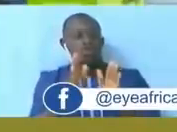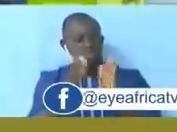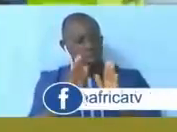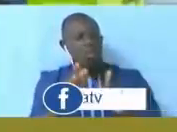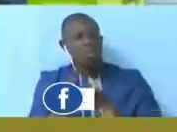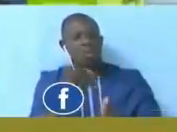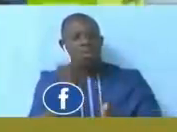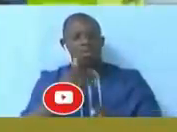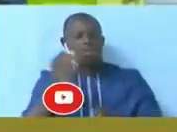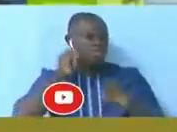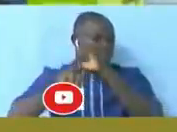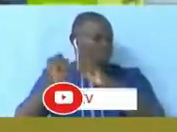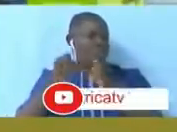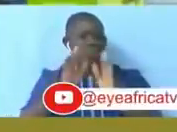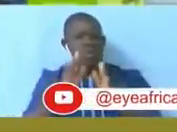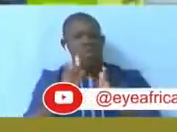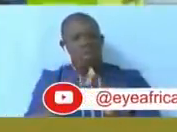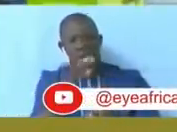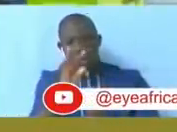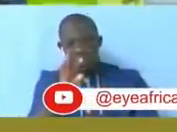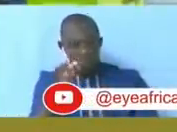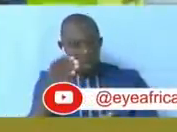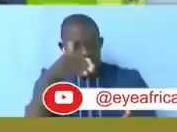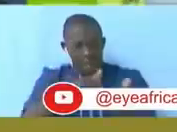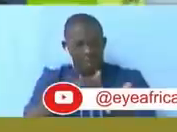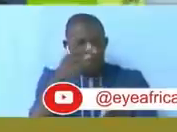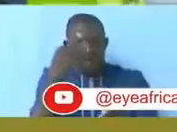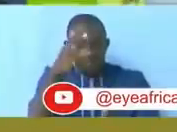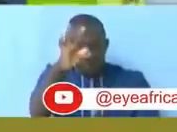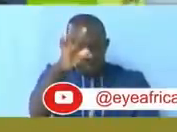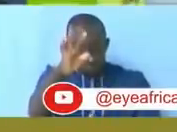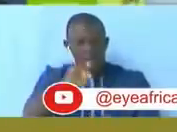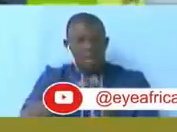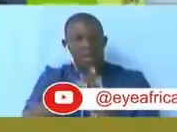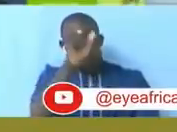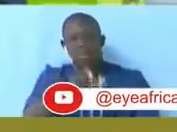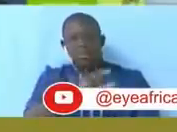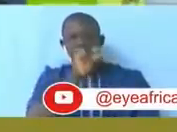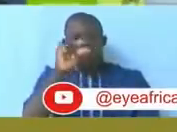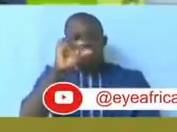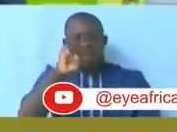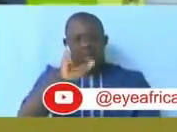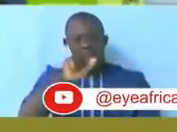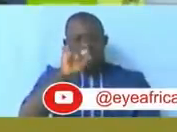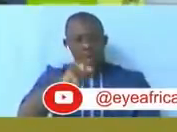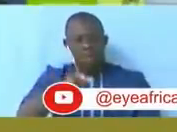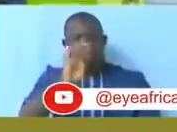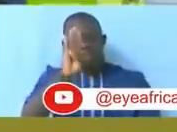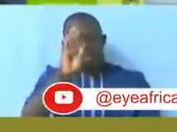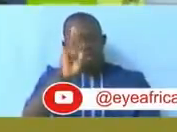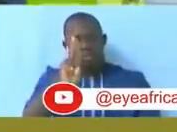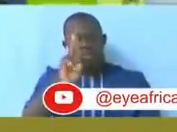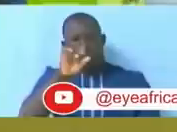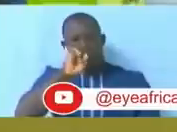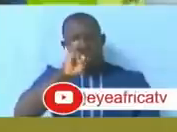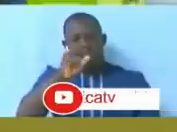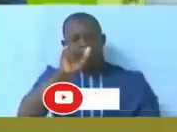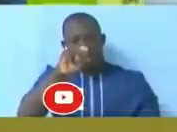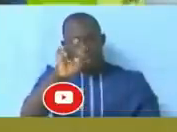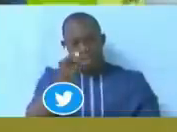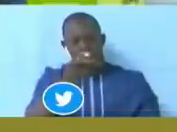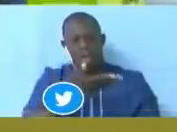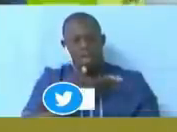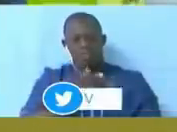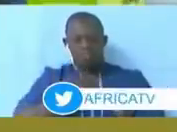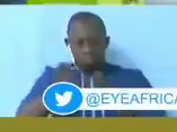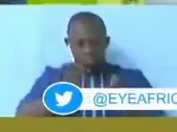It's most unfortunate that if you go to Farafenye, Sambujang had control. If you go to Basé, Banta had